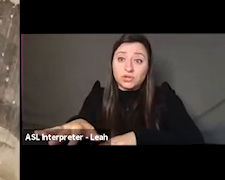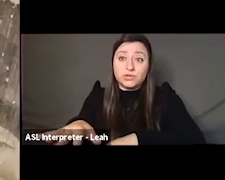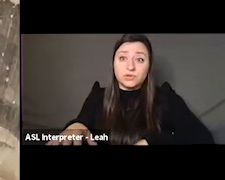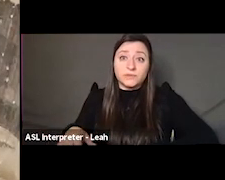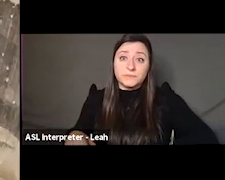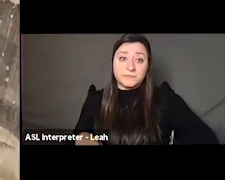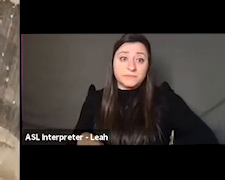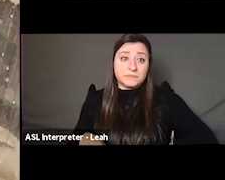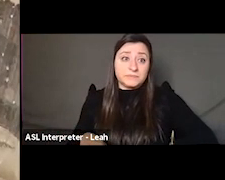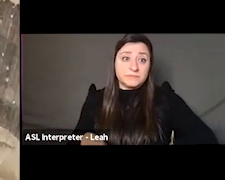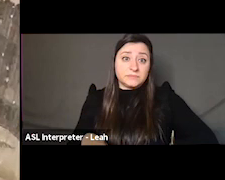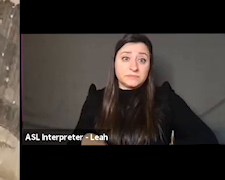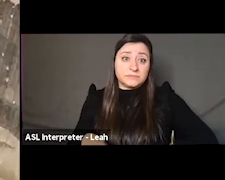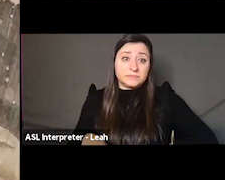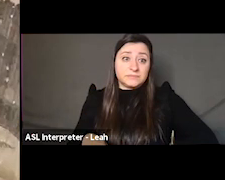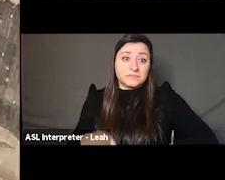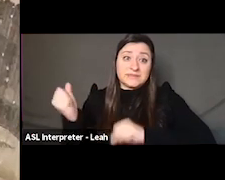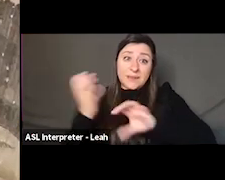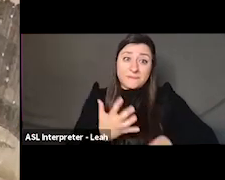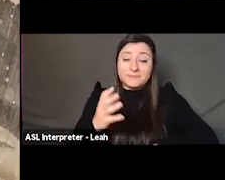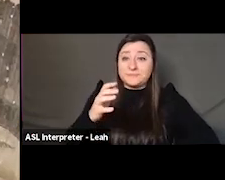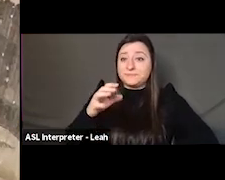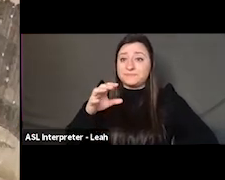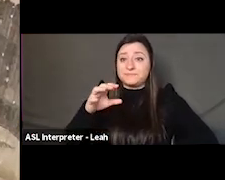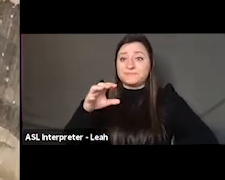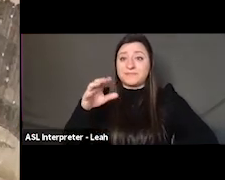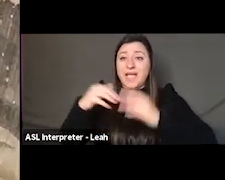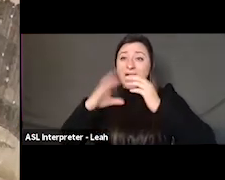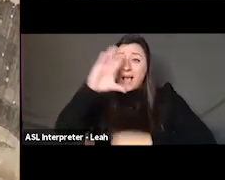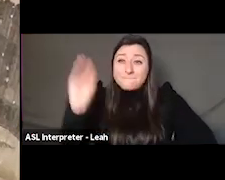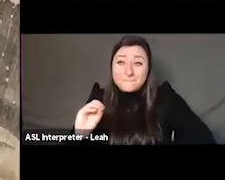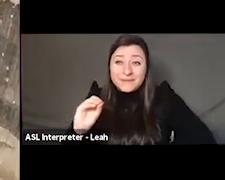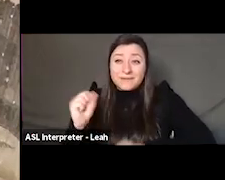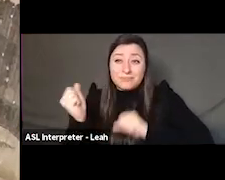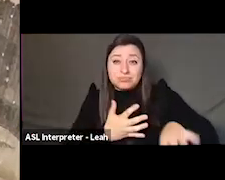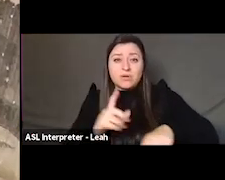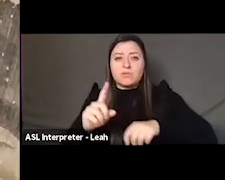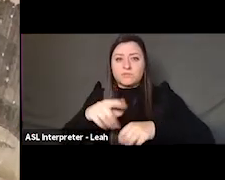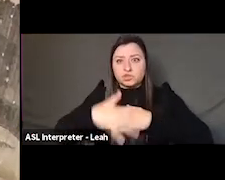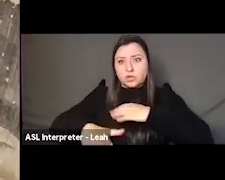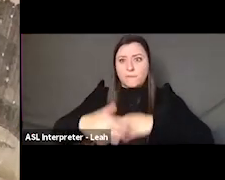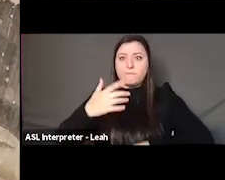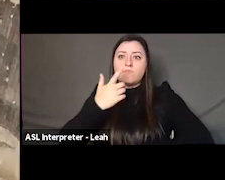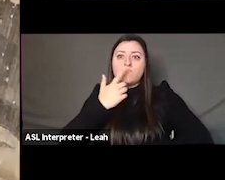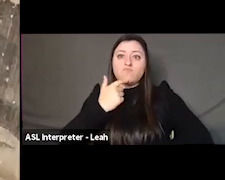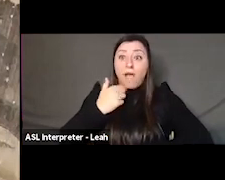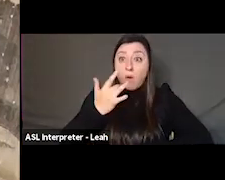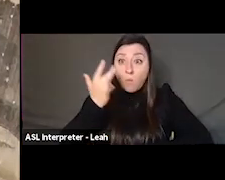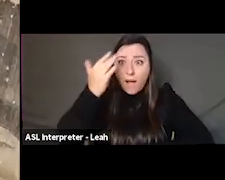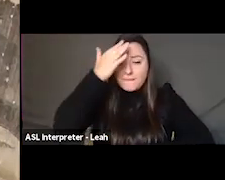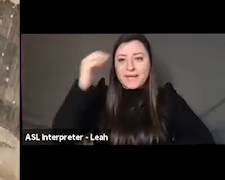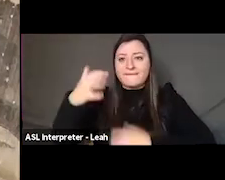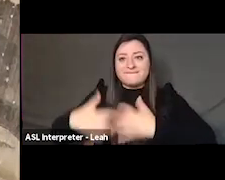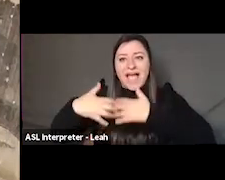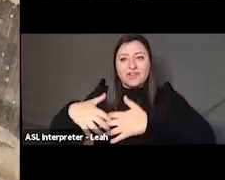Dumping industrial waste in the river. So every few years, the river turns blood red because of textile factories that dump their